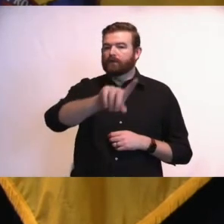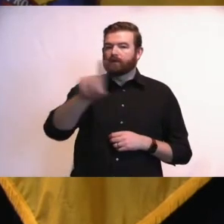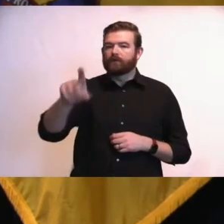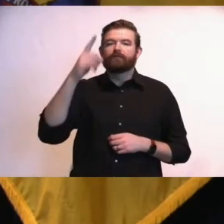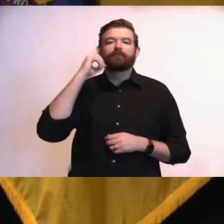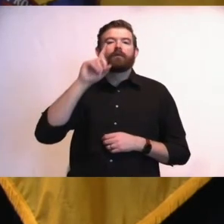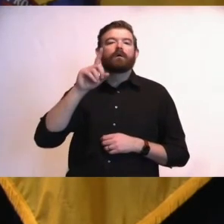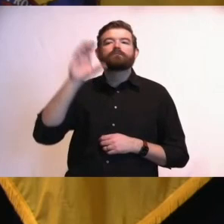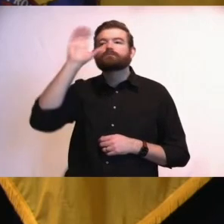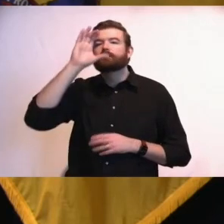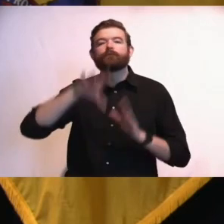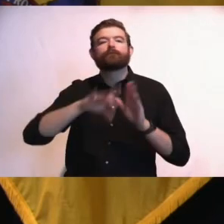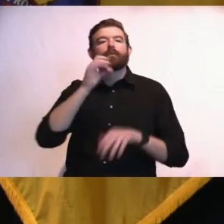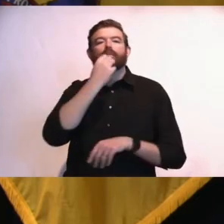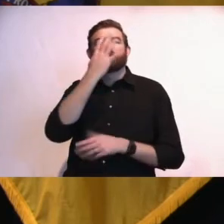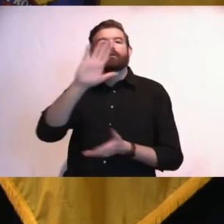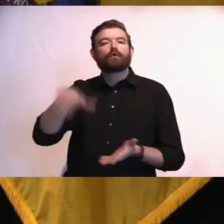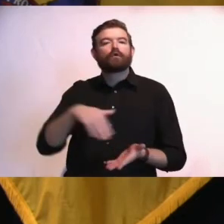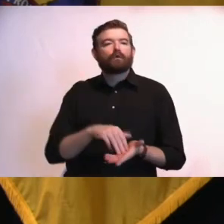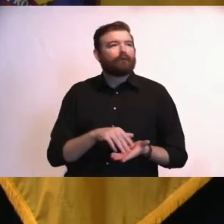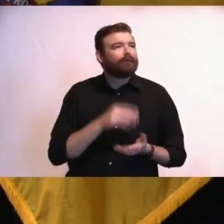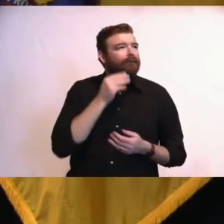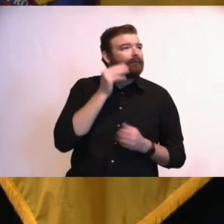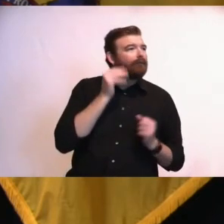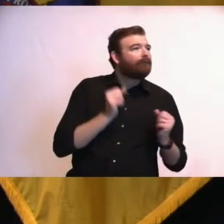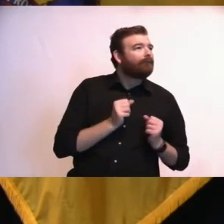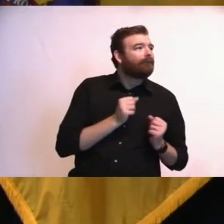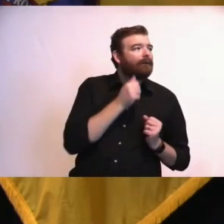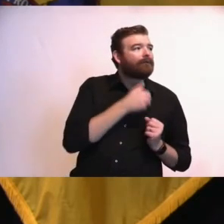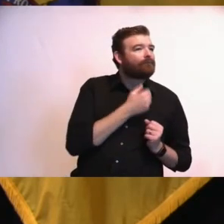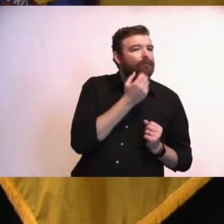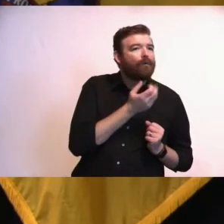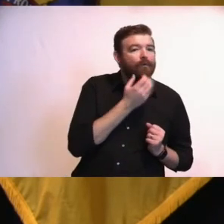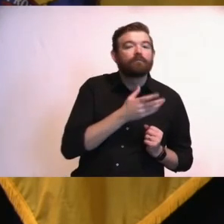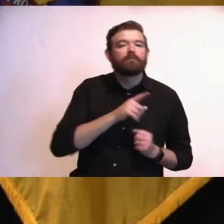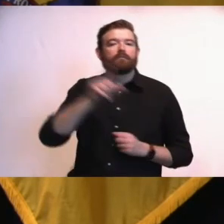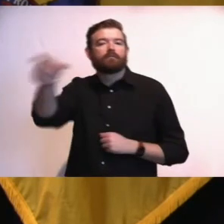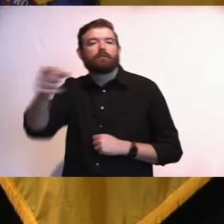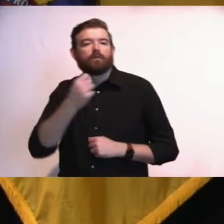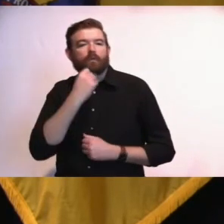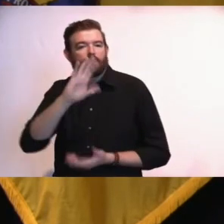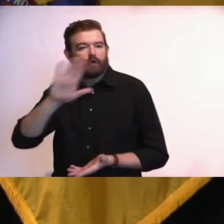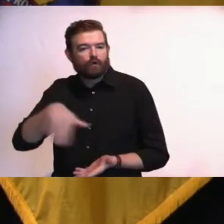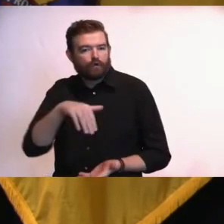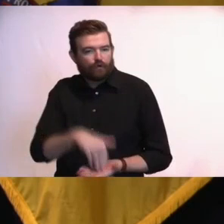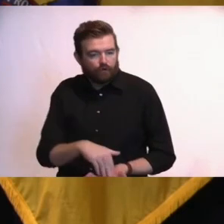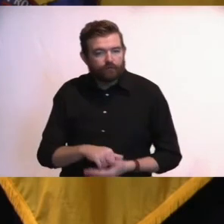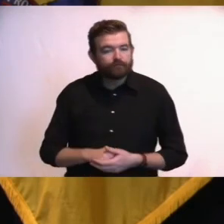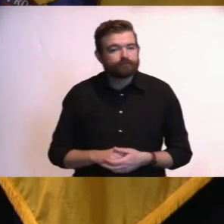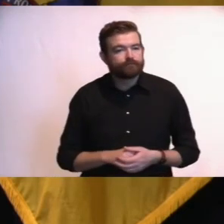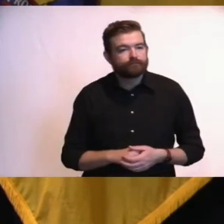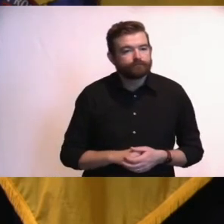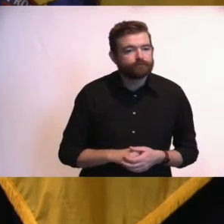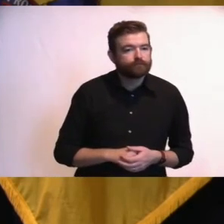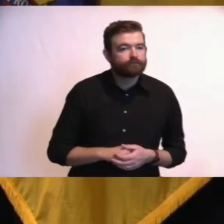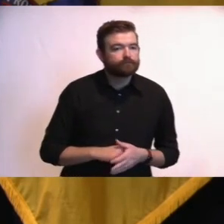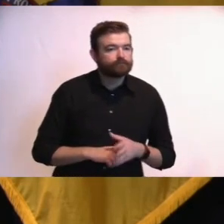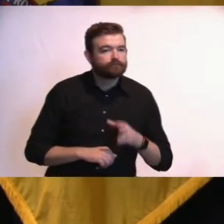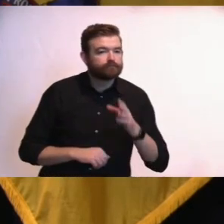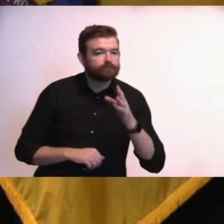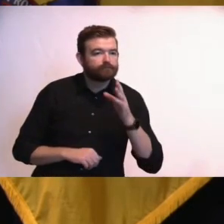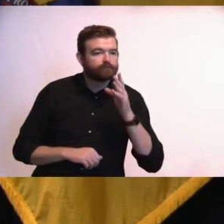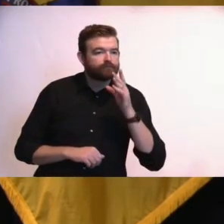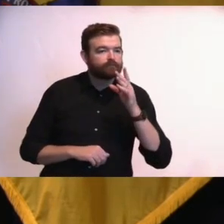go. And with that, we'll start with Ruth. I think, Catherine, is that you? We'll start with you. Again, just a programming note would